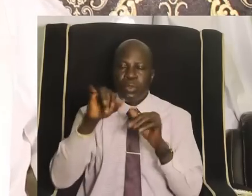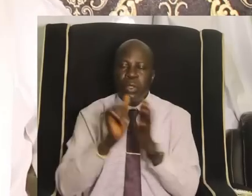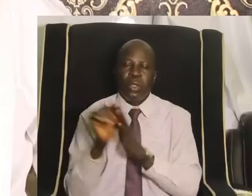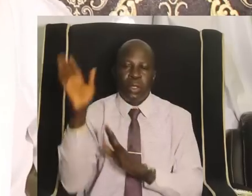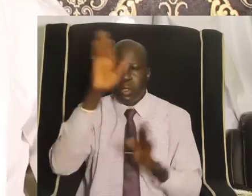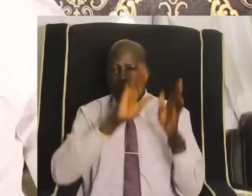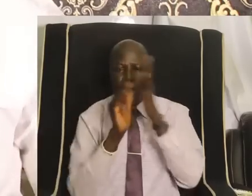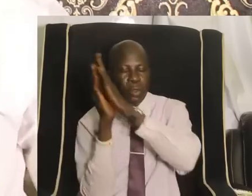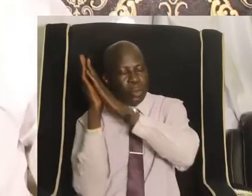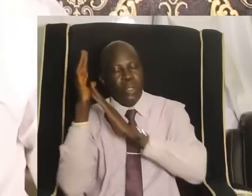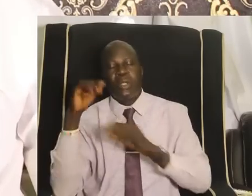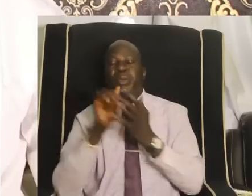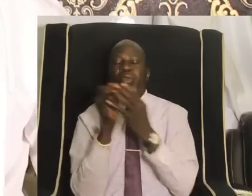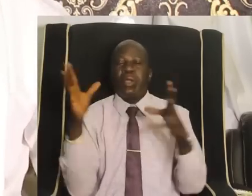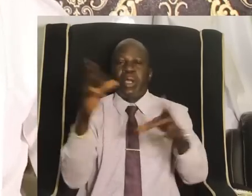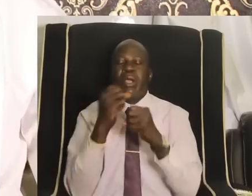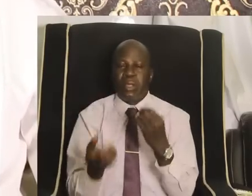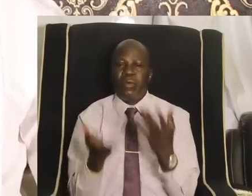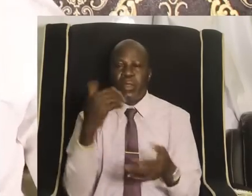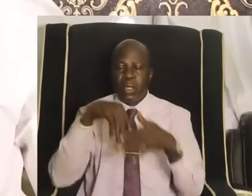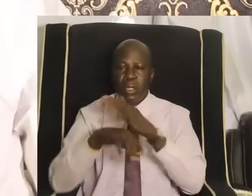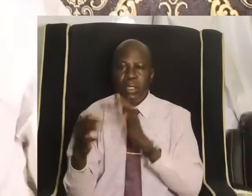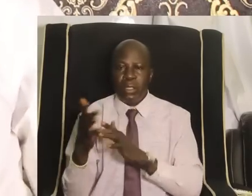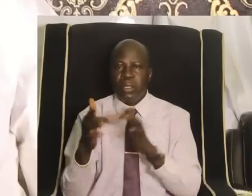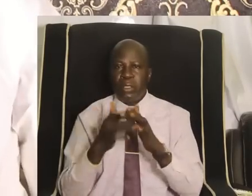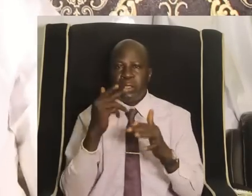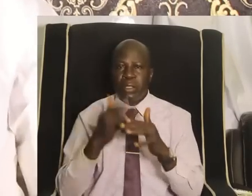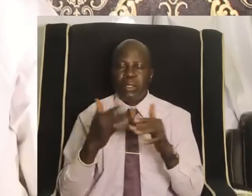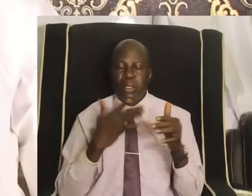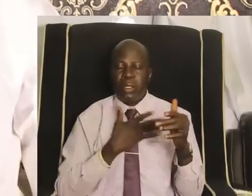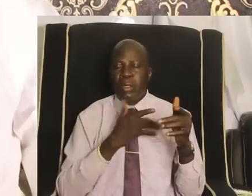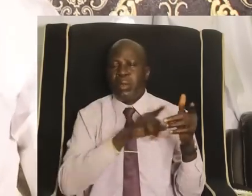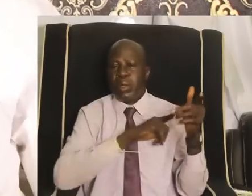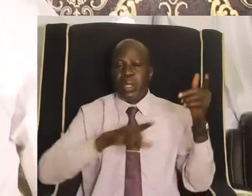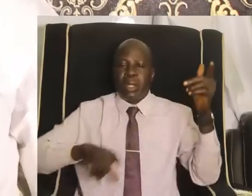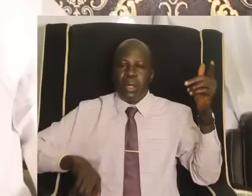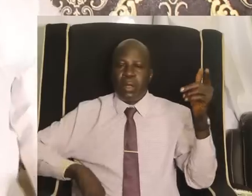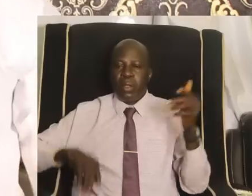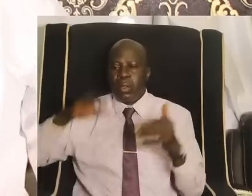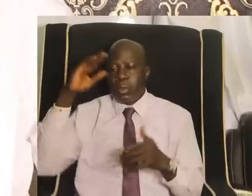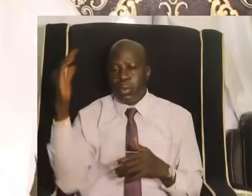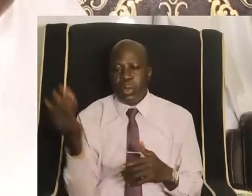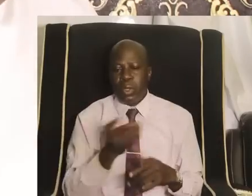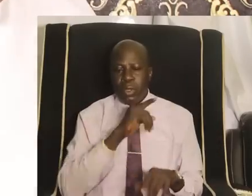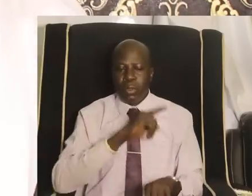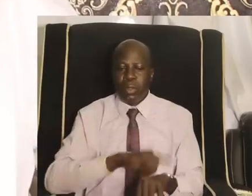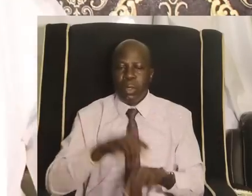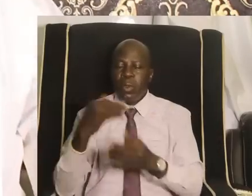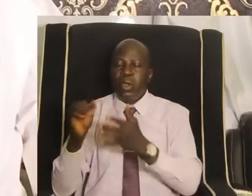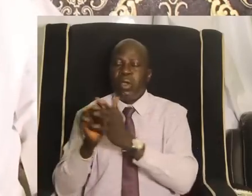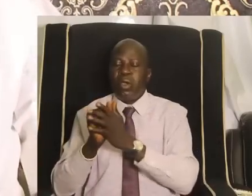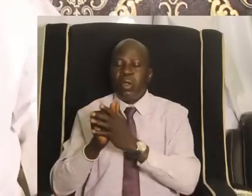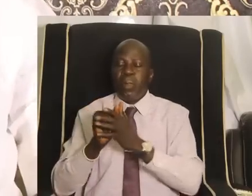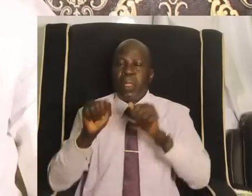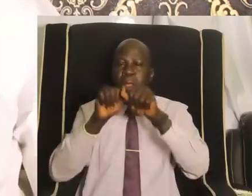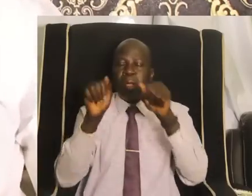far wọ́n jẹ́ promote they didn't allow you to be promoted wọ́n jẹ́ oríṣẹ́ gidi sí they didn't allow you to get good job ológo ìlò you are glorious to God. Olúwa rán mi sí ọ. The Lord sent me to you.